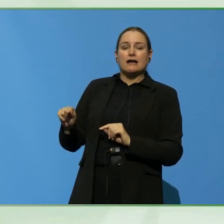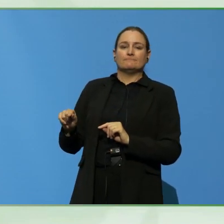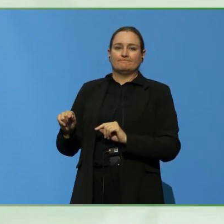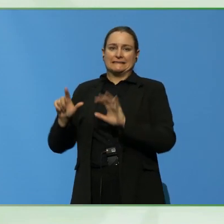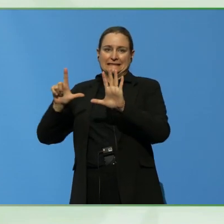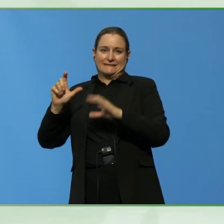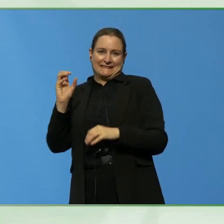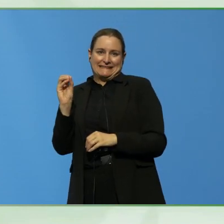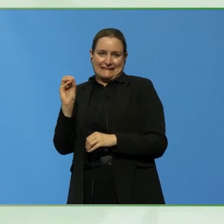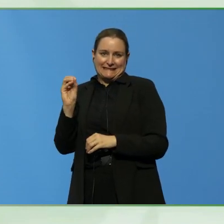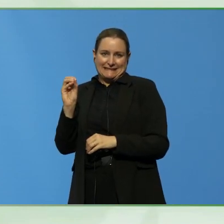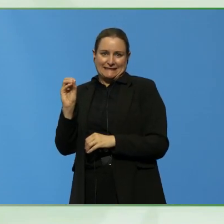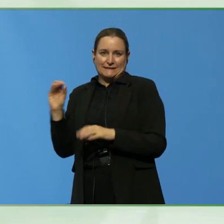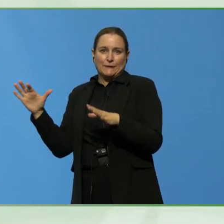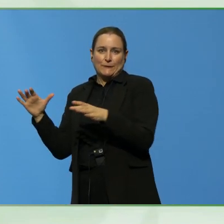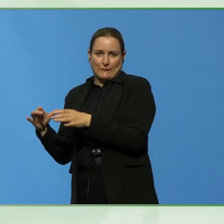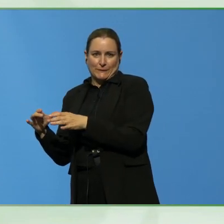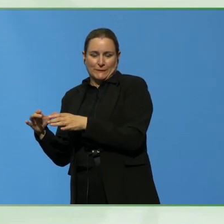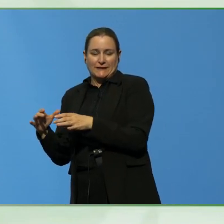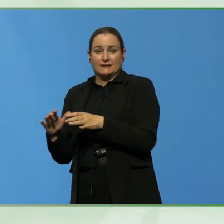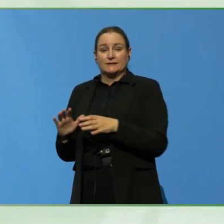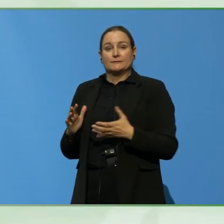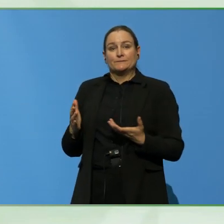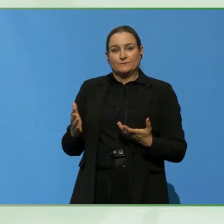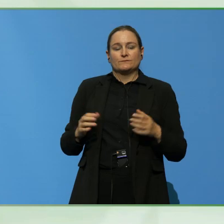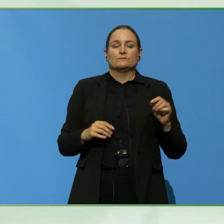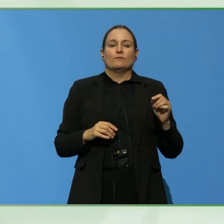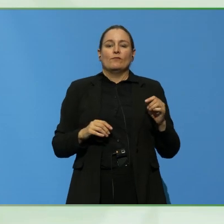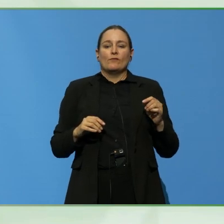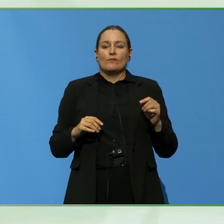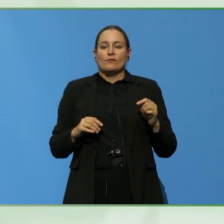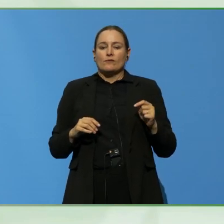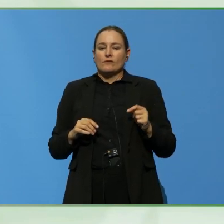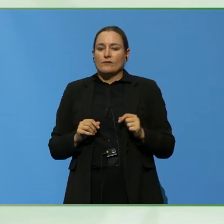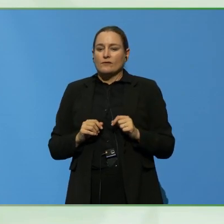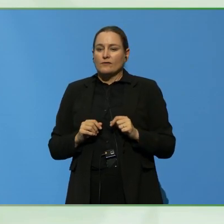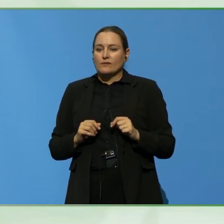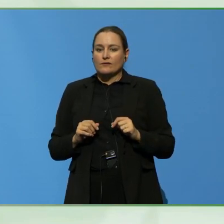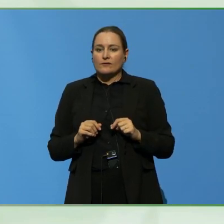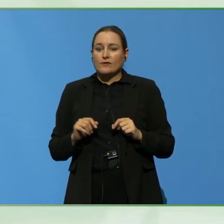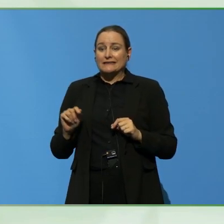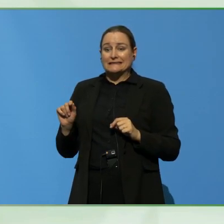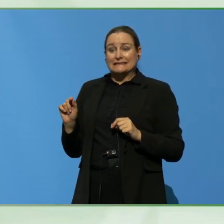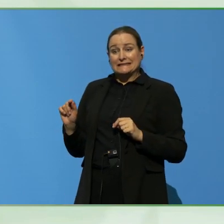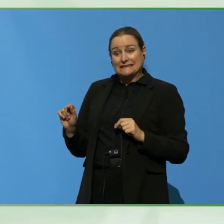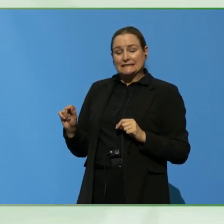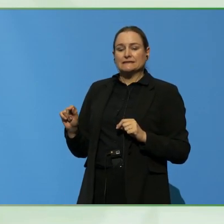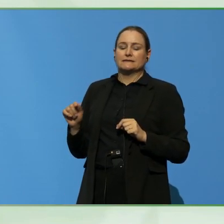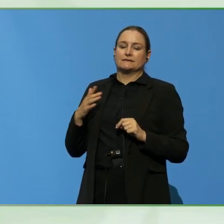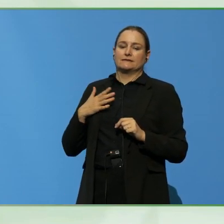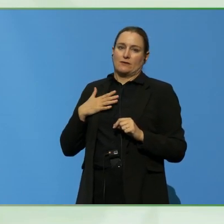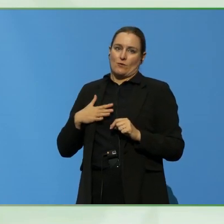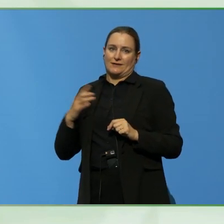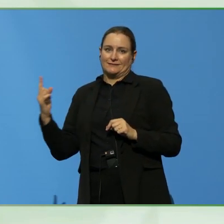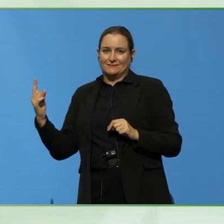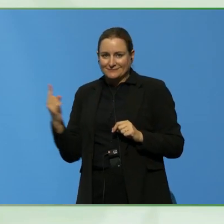With a unique approach, because for the more important for us, it's to have the person at the